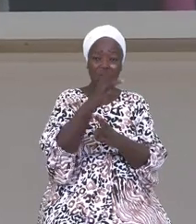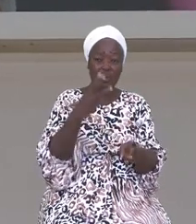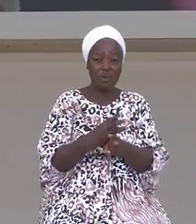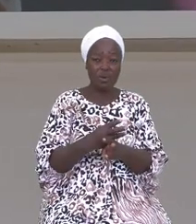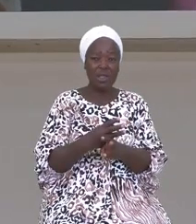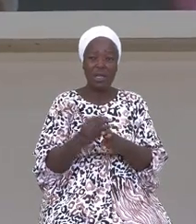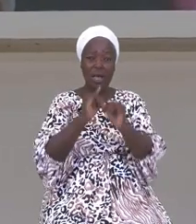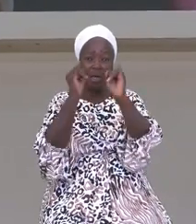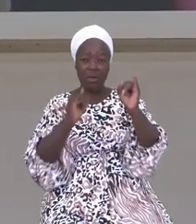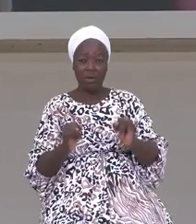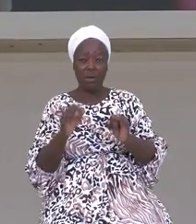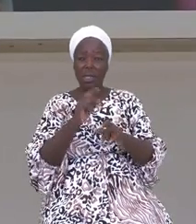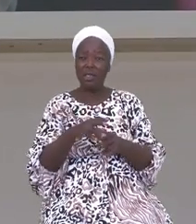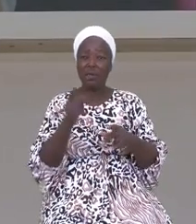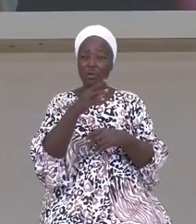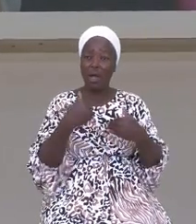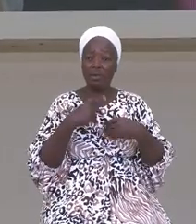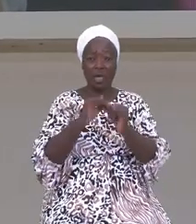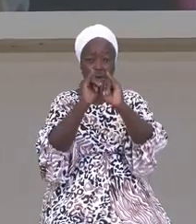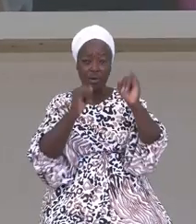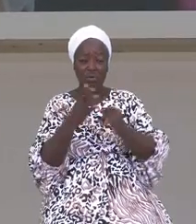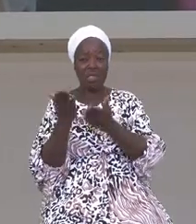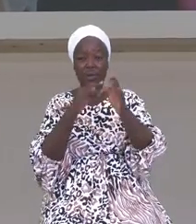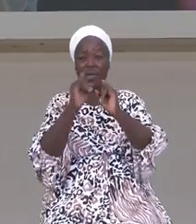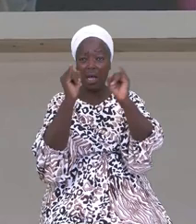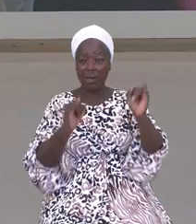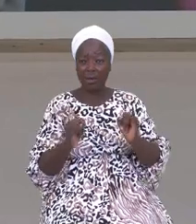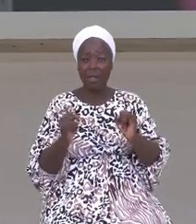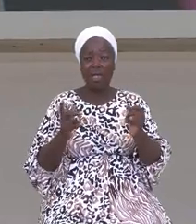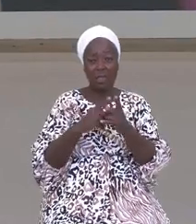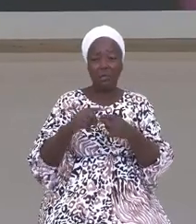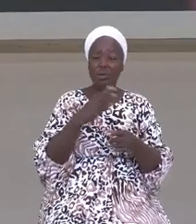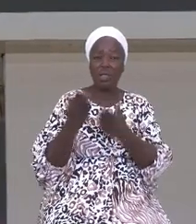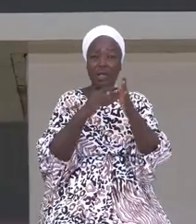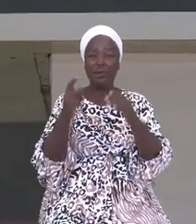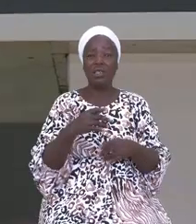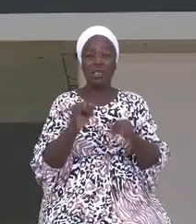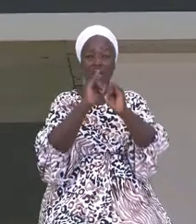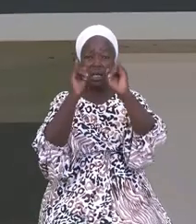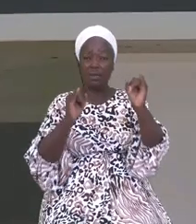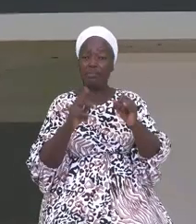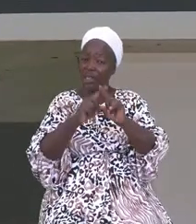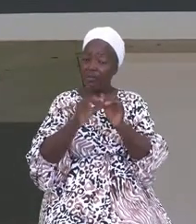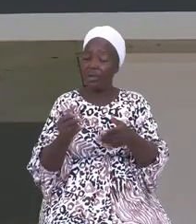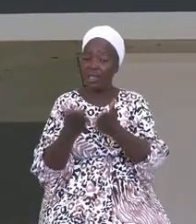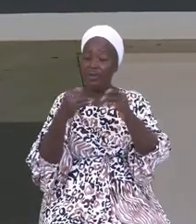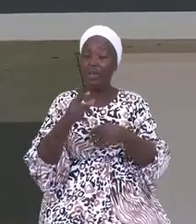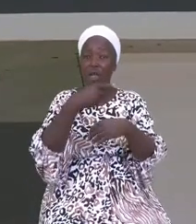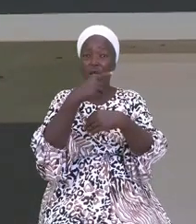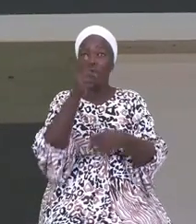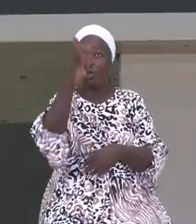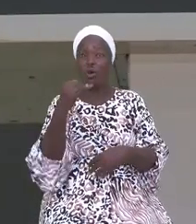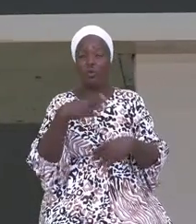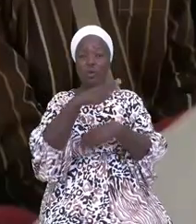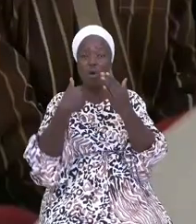God of heaven, if you are serving the God of all creation, your God is mighty